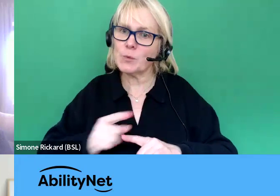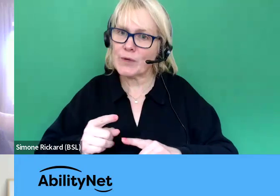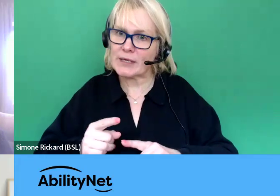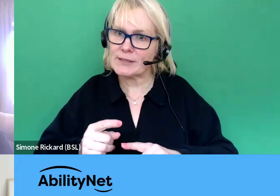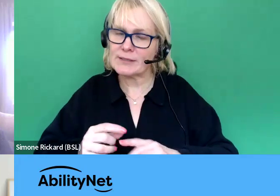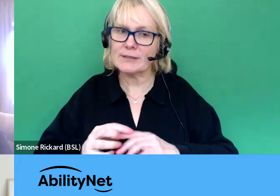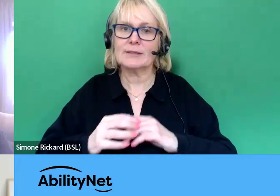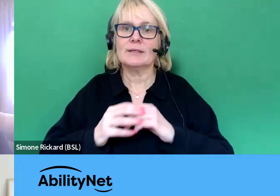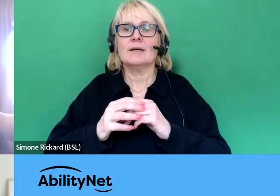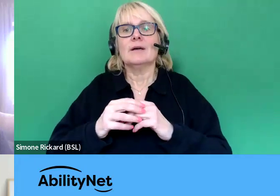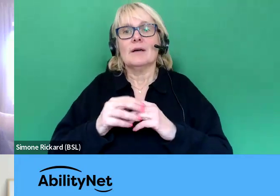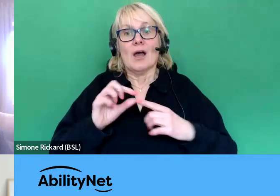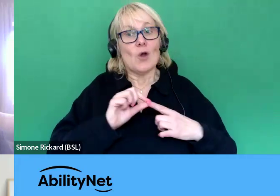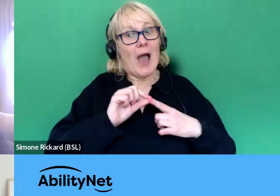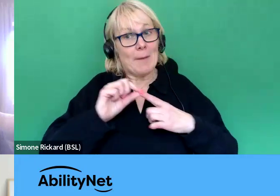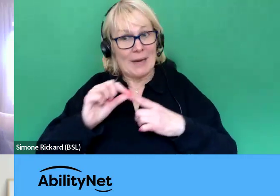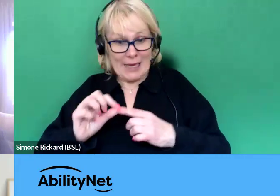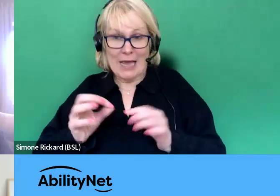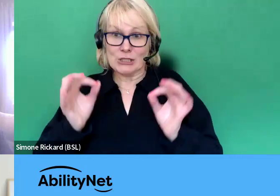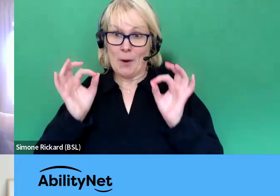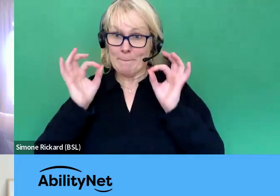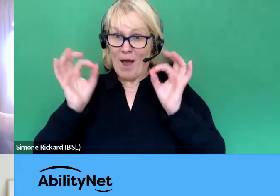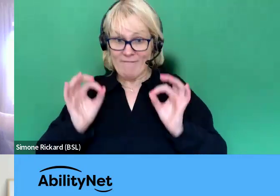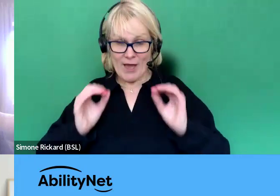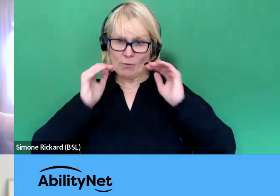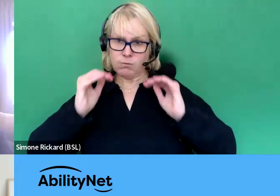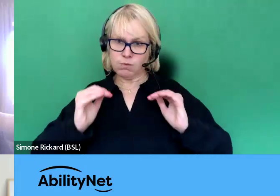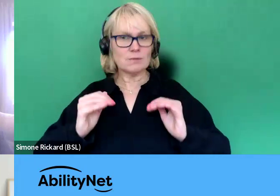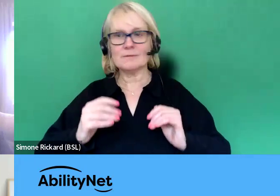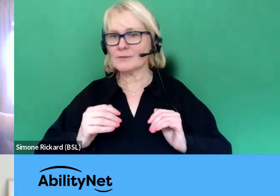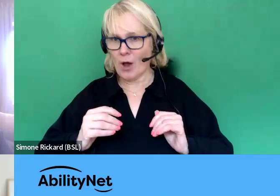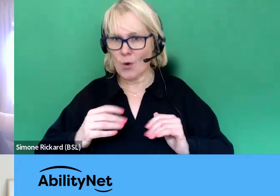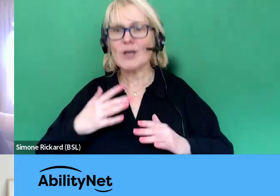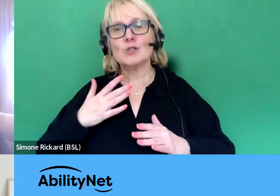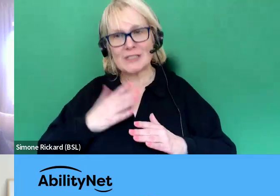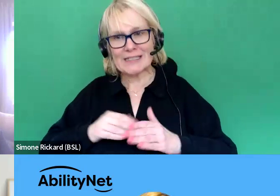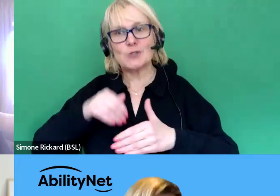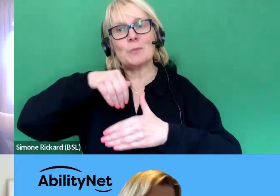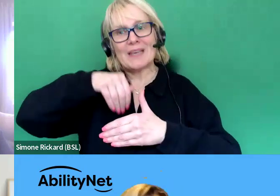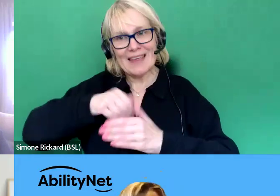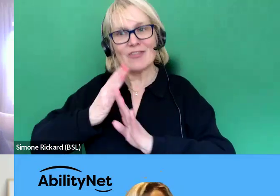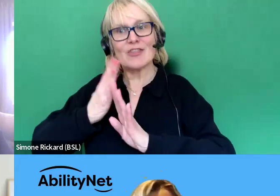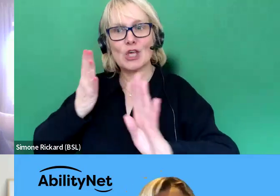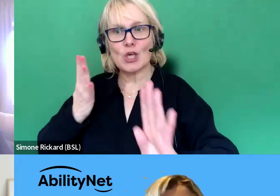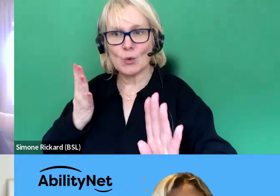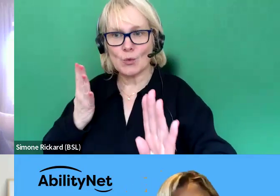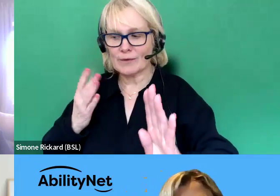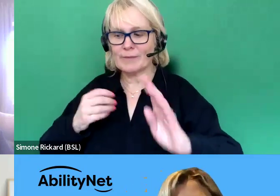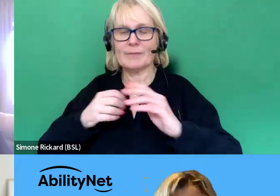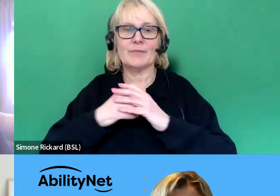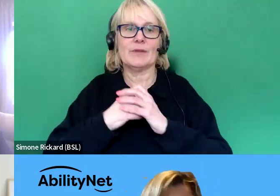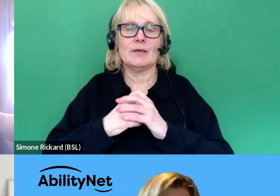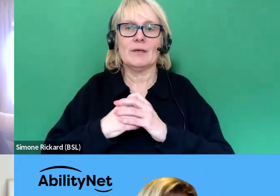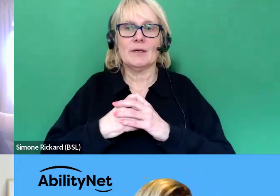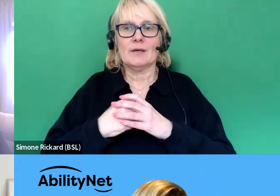perfect, it just needs to be submitted so you're in the queue. You can even go through the whole questionnaire when you apply, responding with "I don't